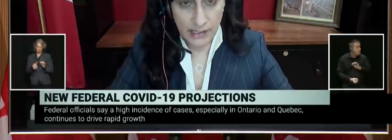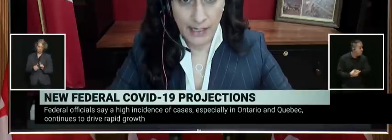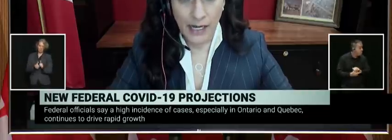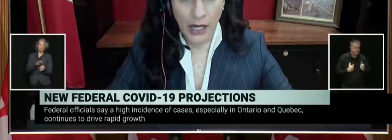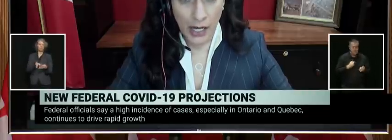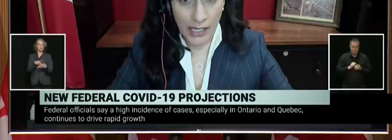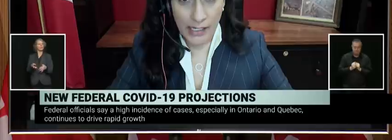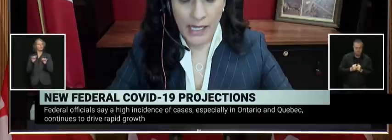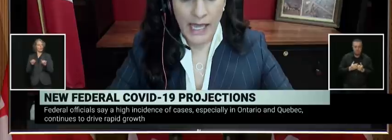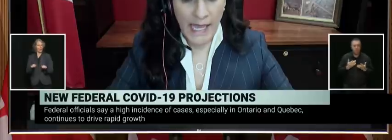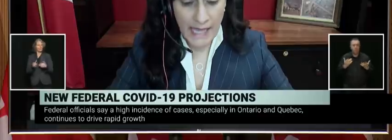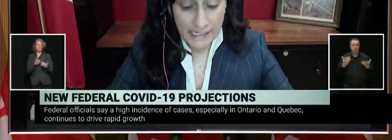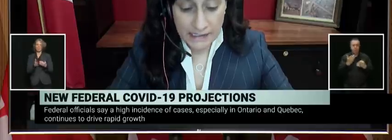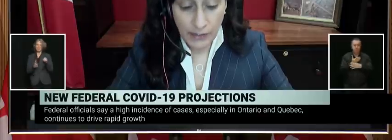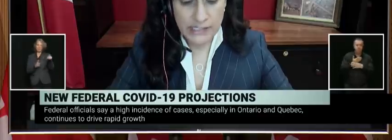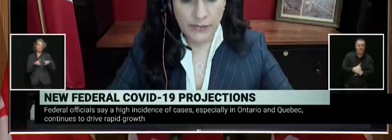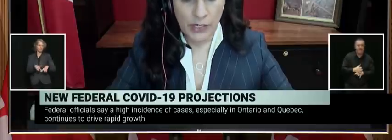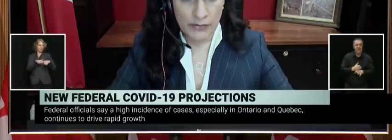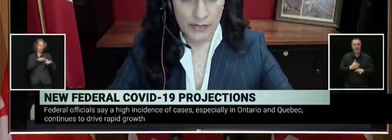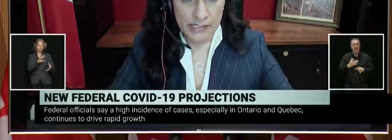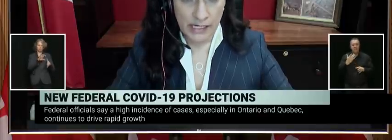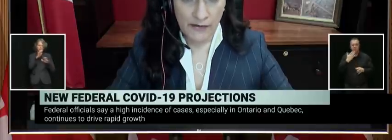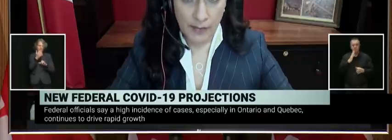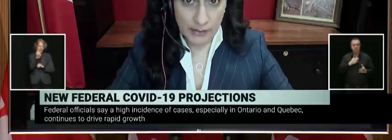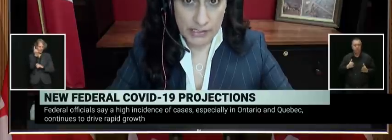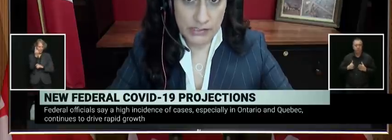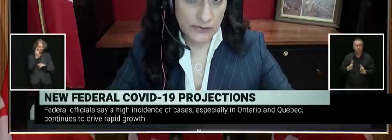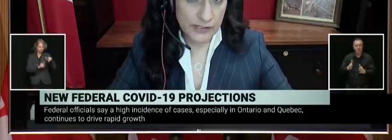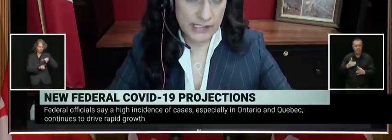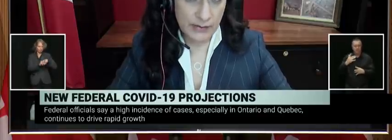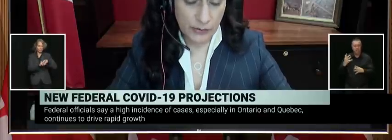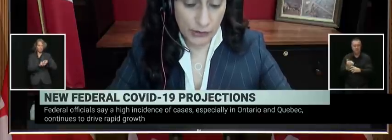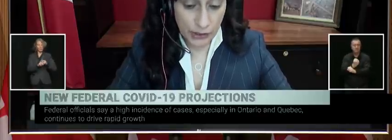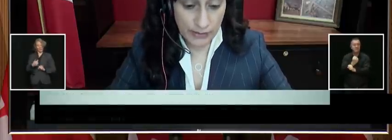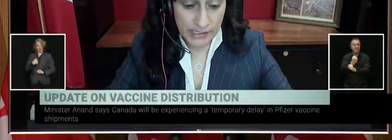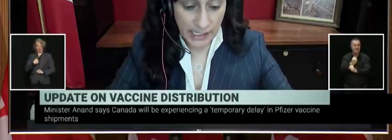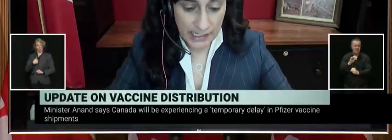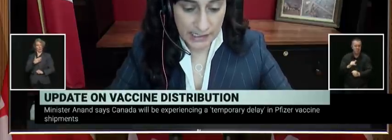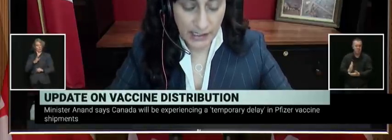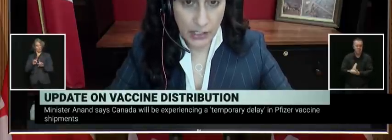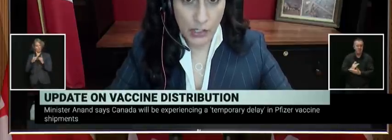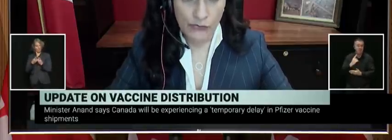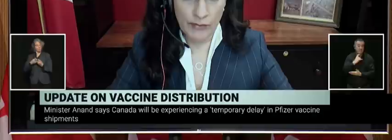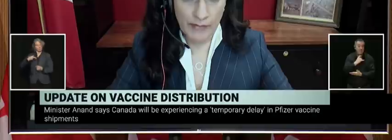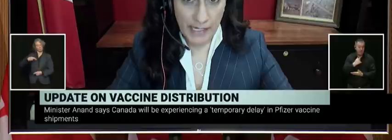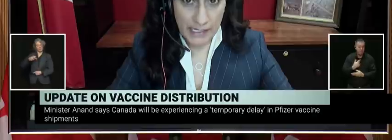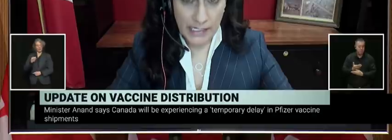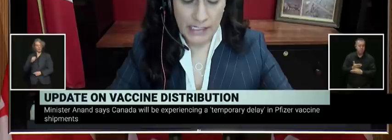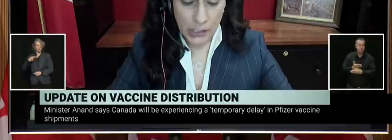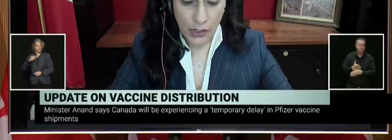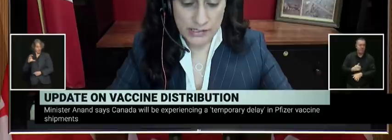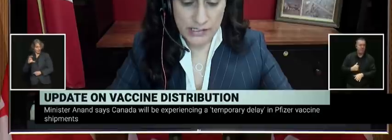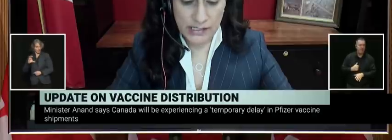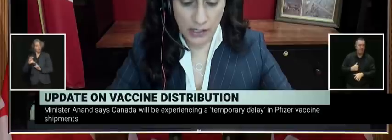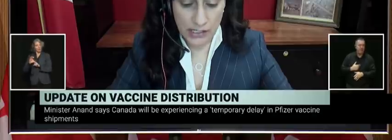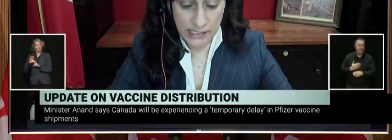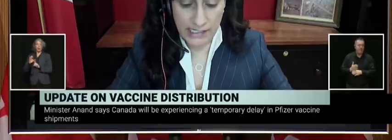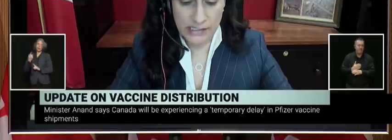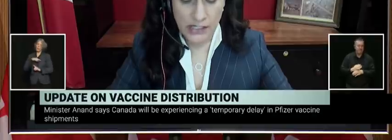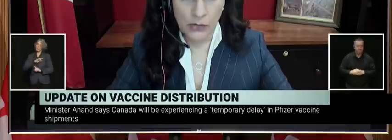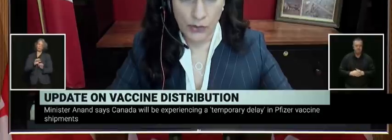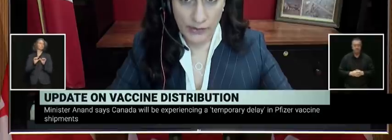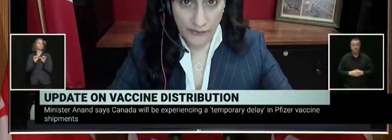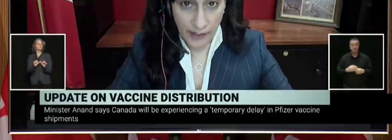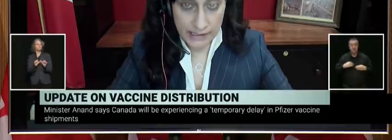times. I and my Department of Public Services and Procurement Canada remain in constant